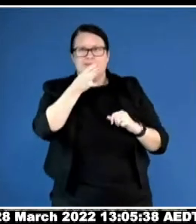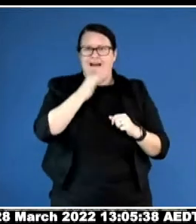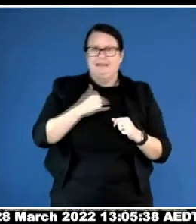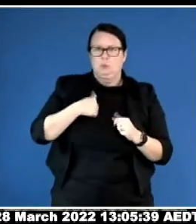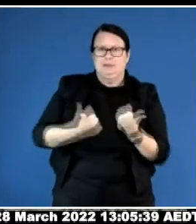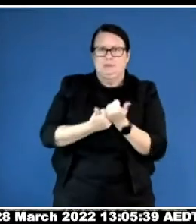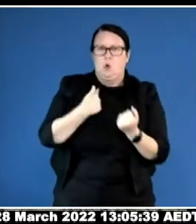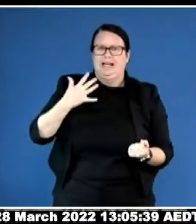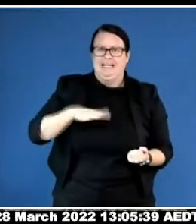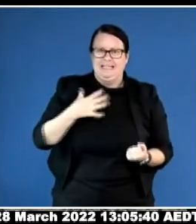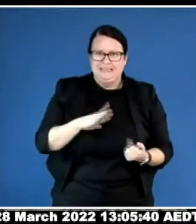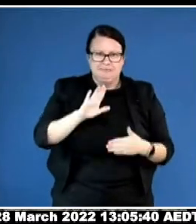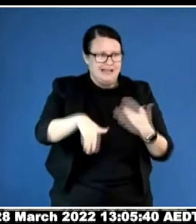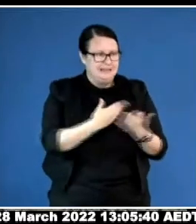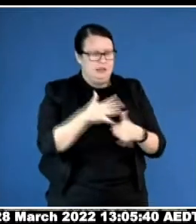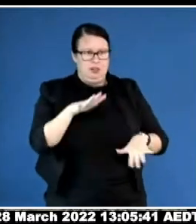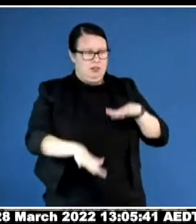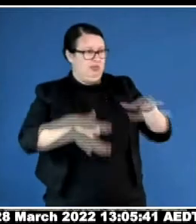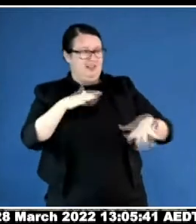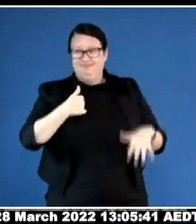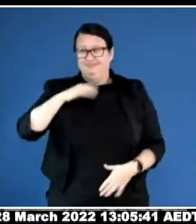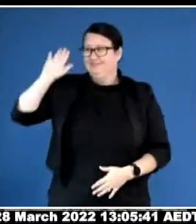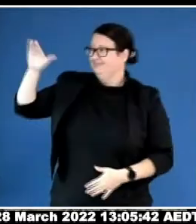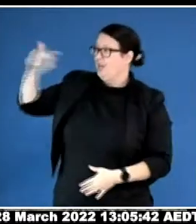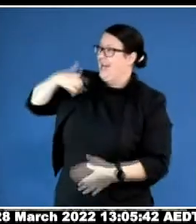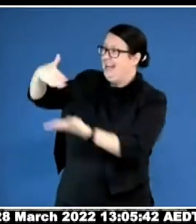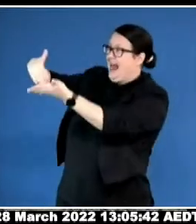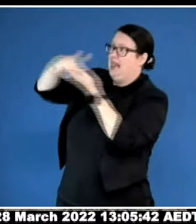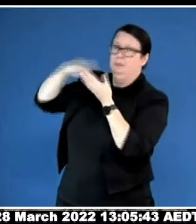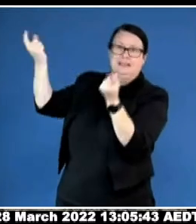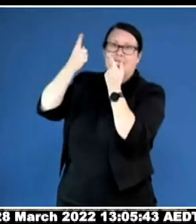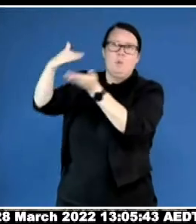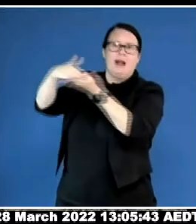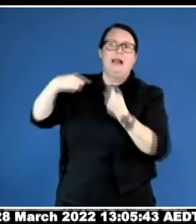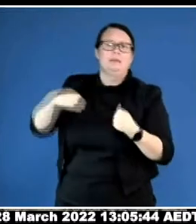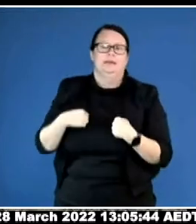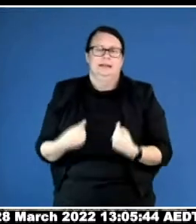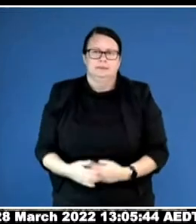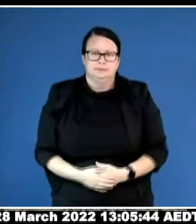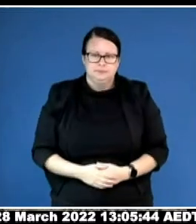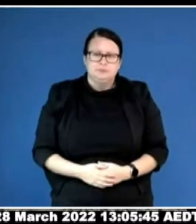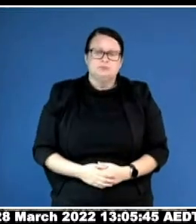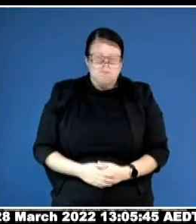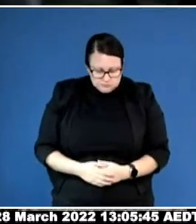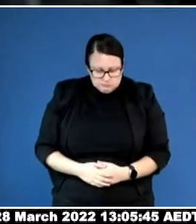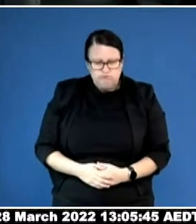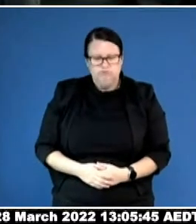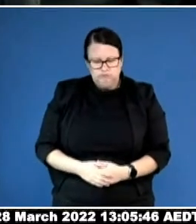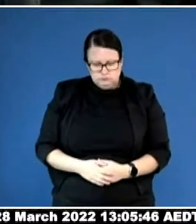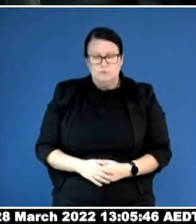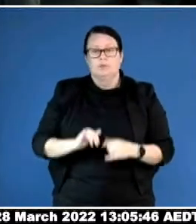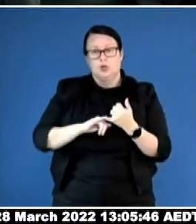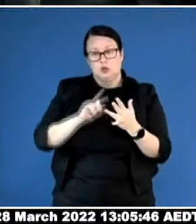I went to them and just said, I am desperate and I need help. Okay. All right, going to the police and making a